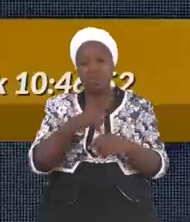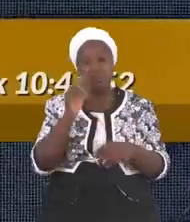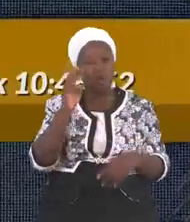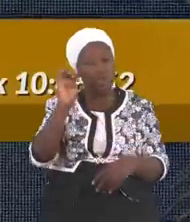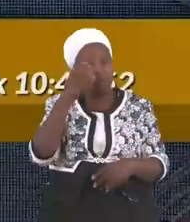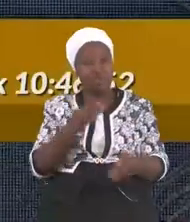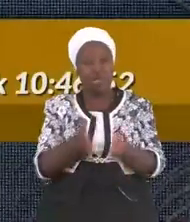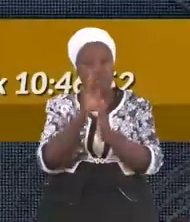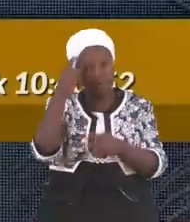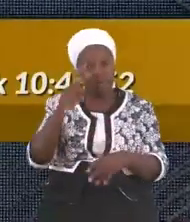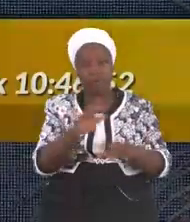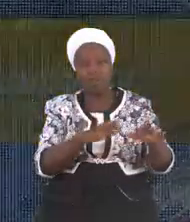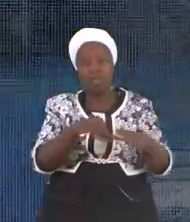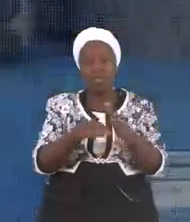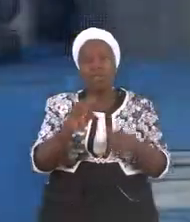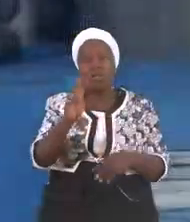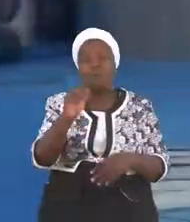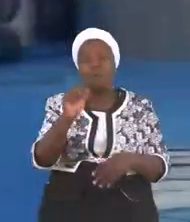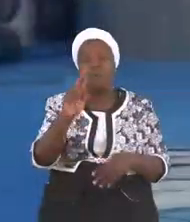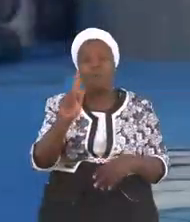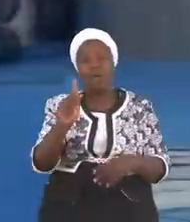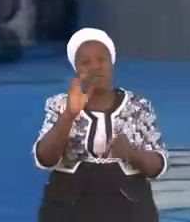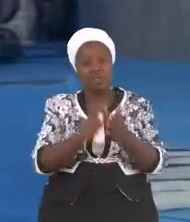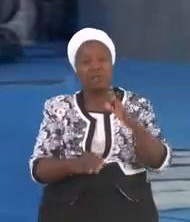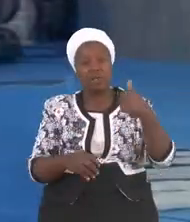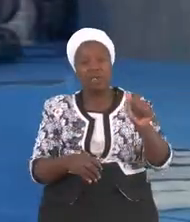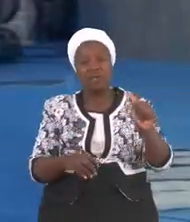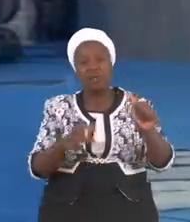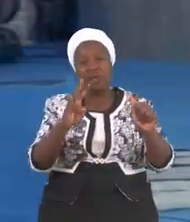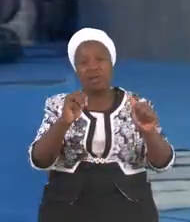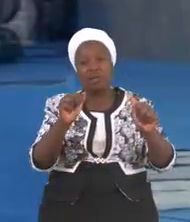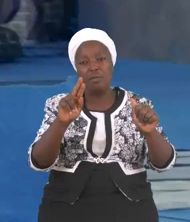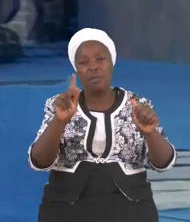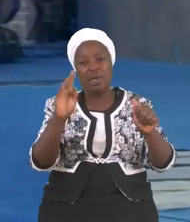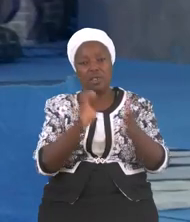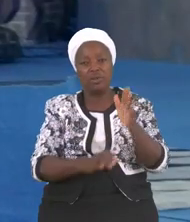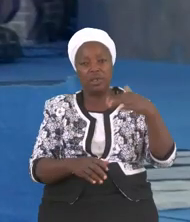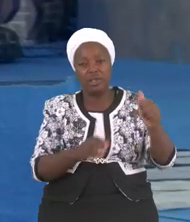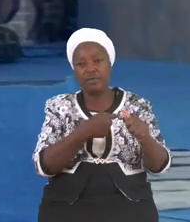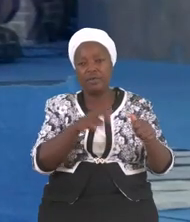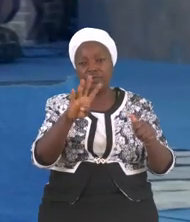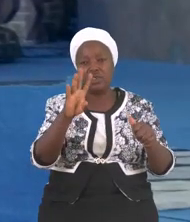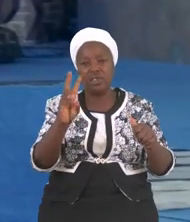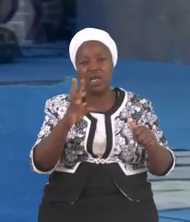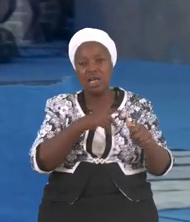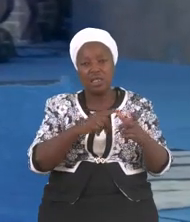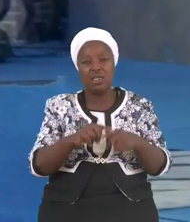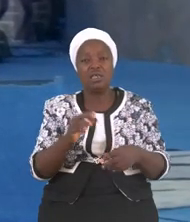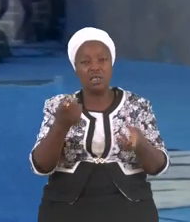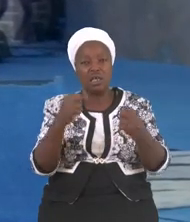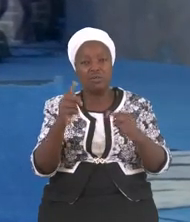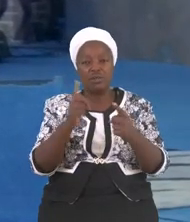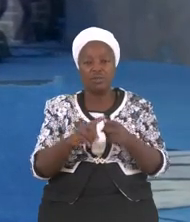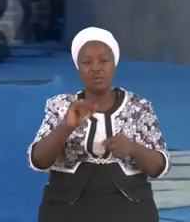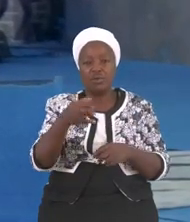in Mark chapter 10. Mark chapter 10, verse 46. And he came to Jericho. And as